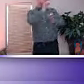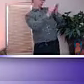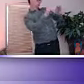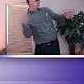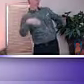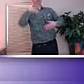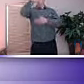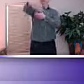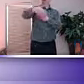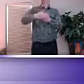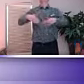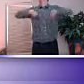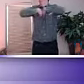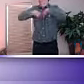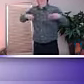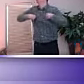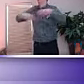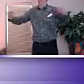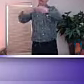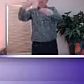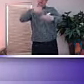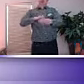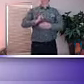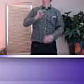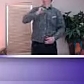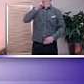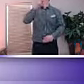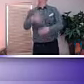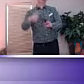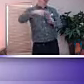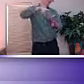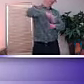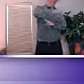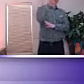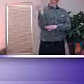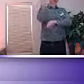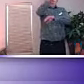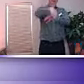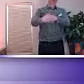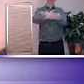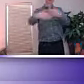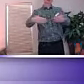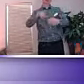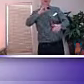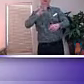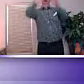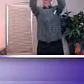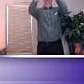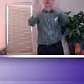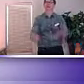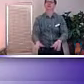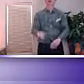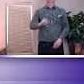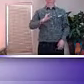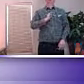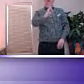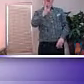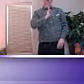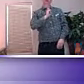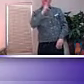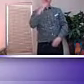out the angel within me. Today, I step out into my greatness.